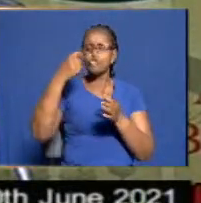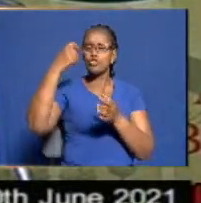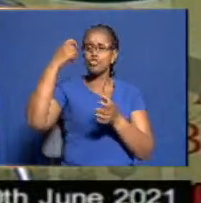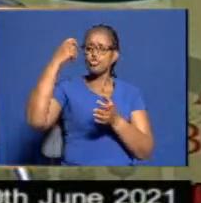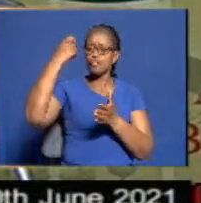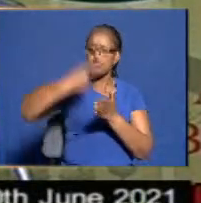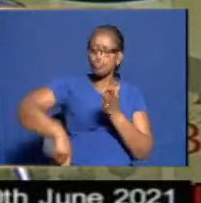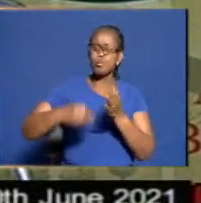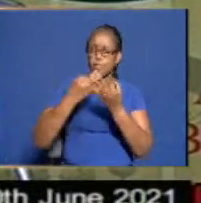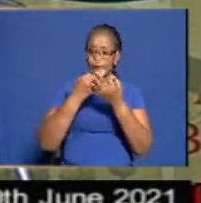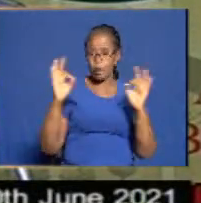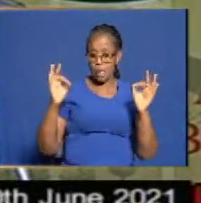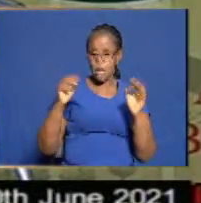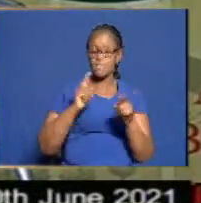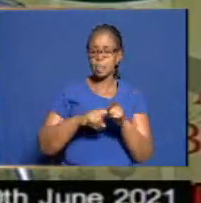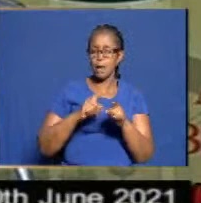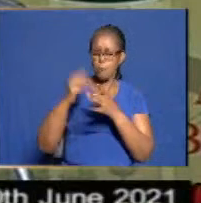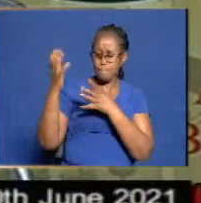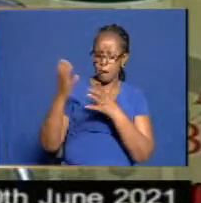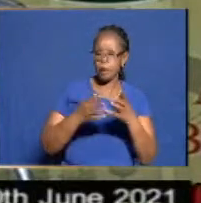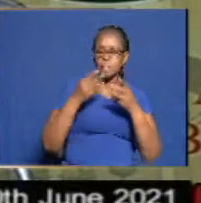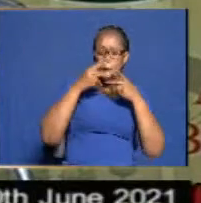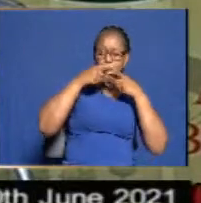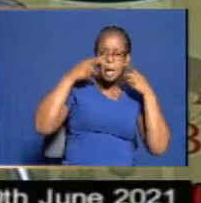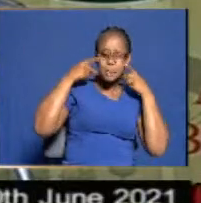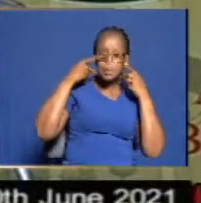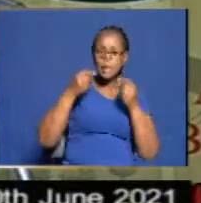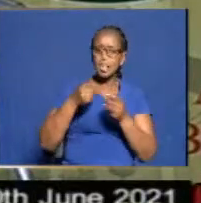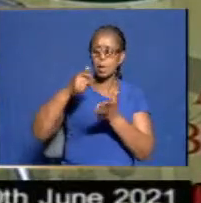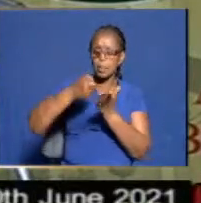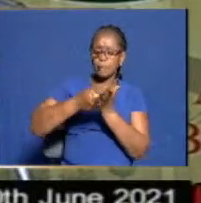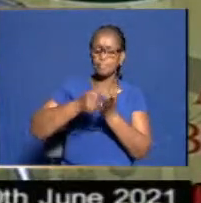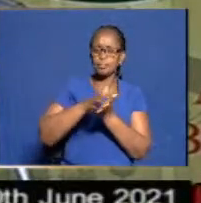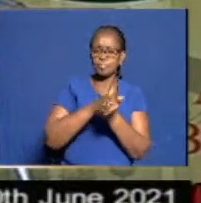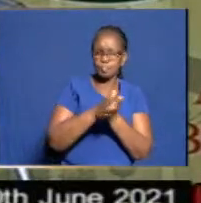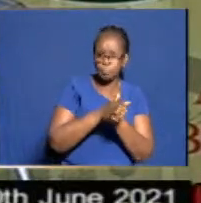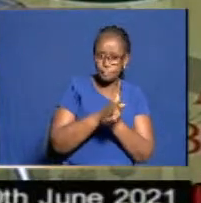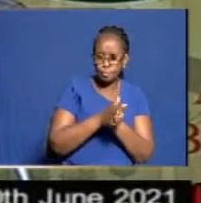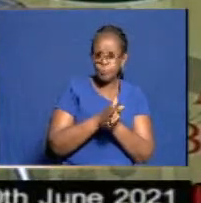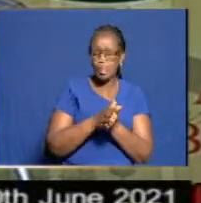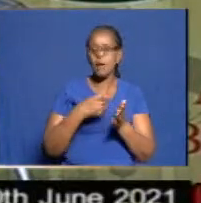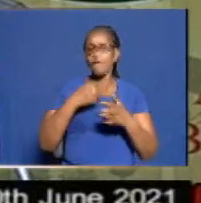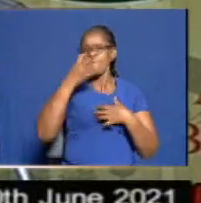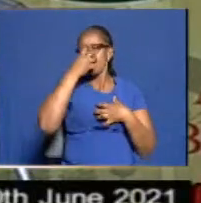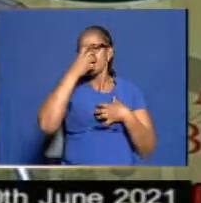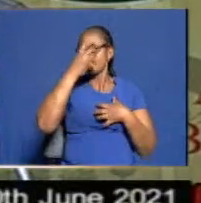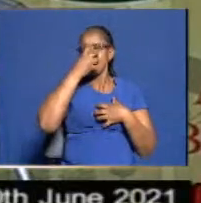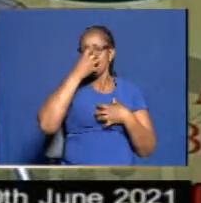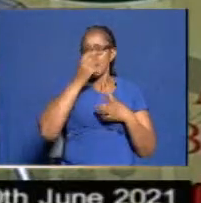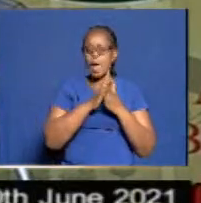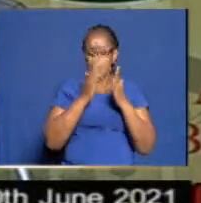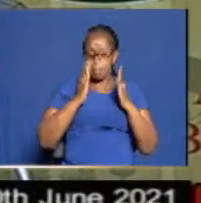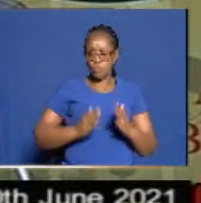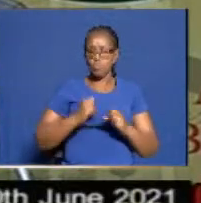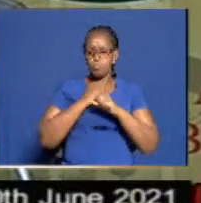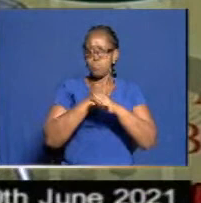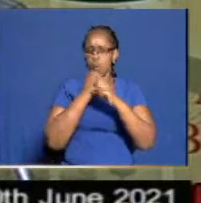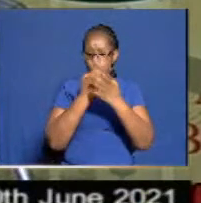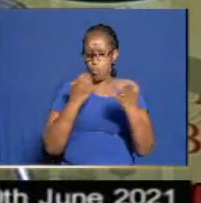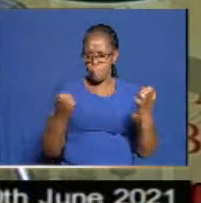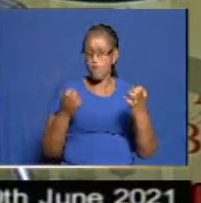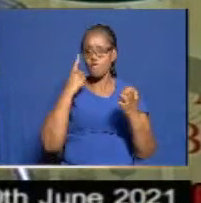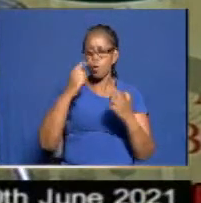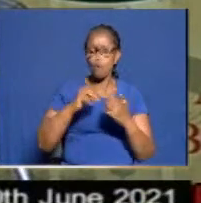for manufacture of masks, sanitizers, ventilators, and personal protective equipment remission for a further